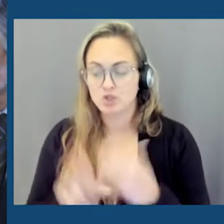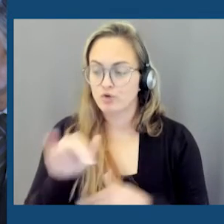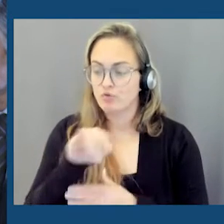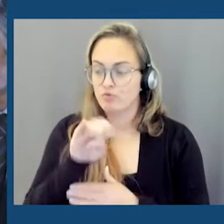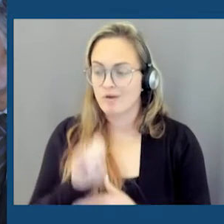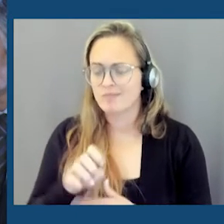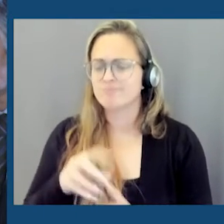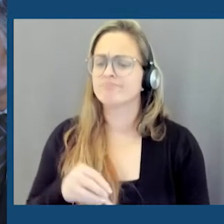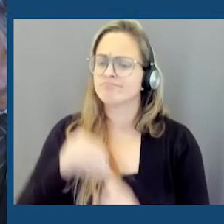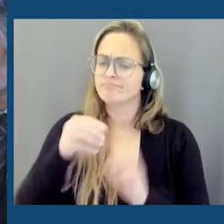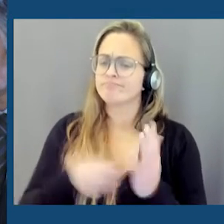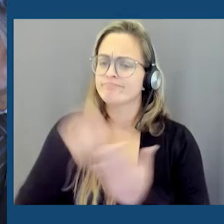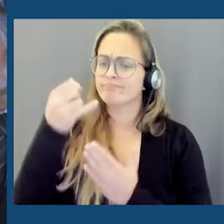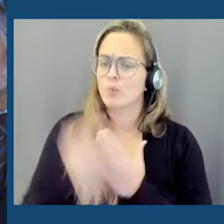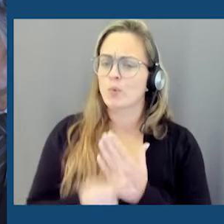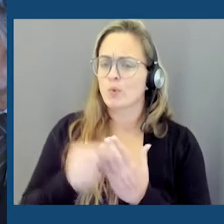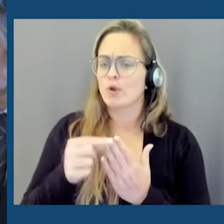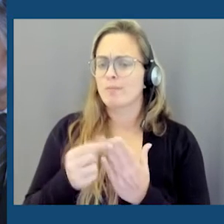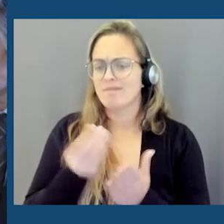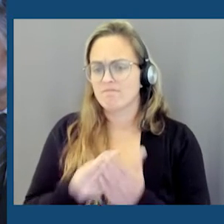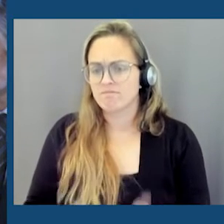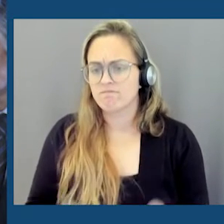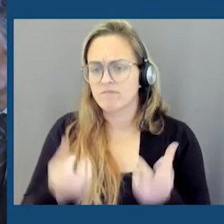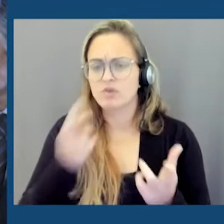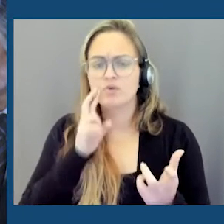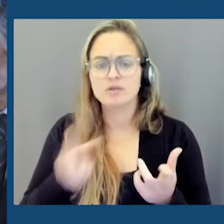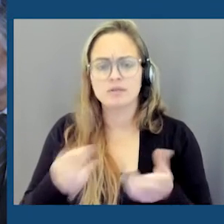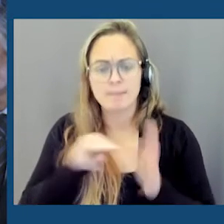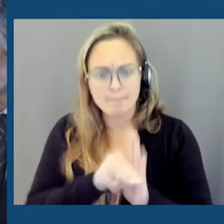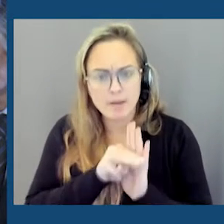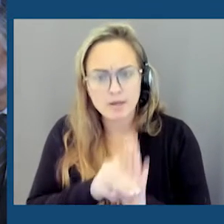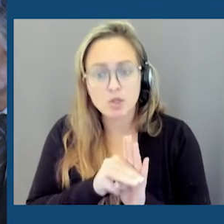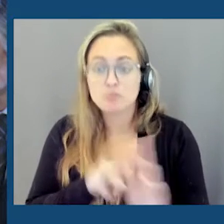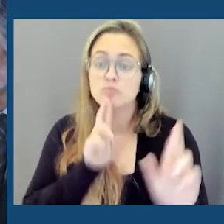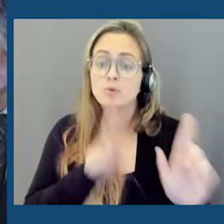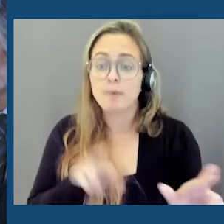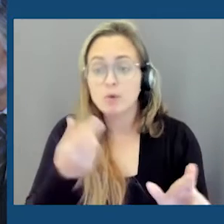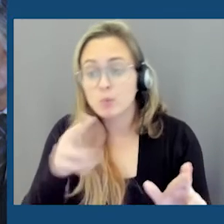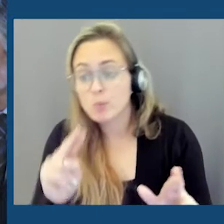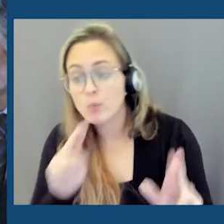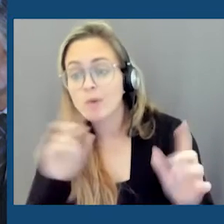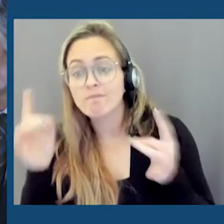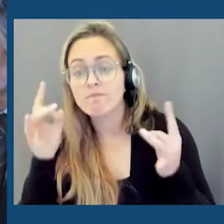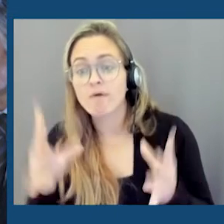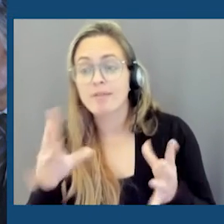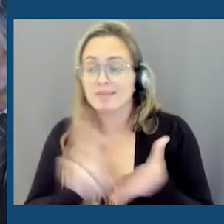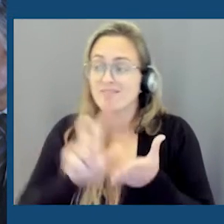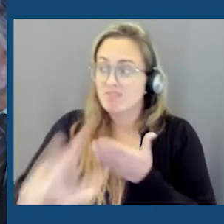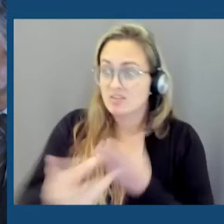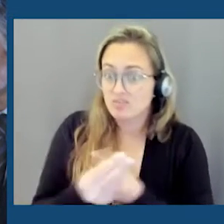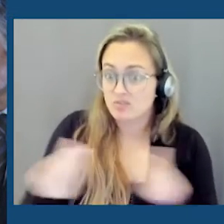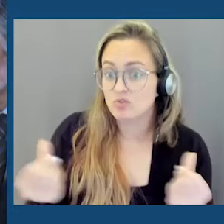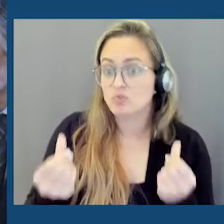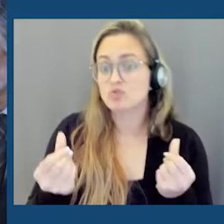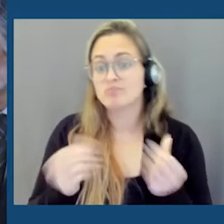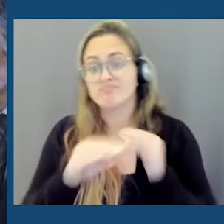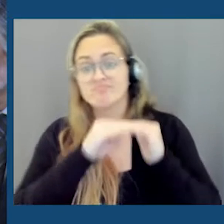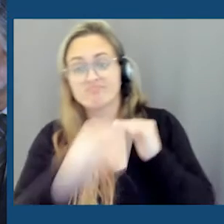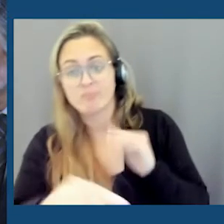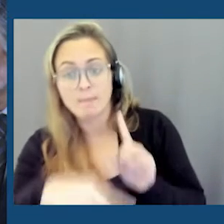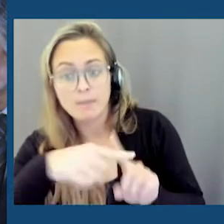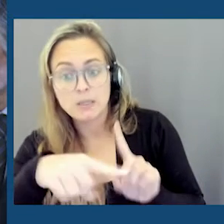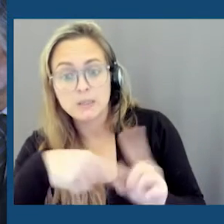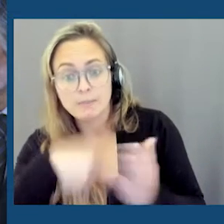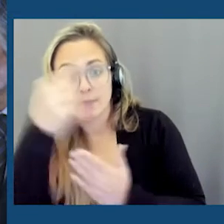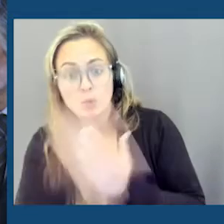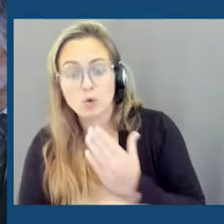program and funding model that brings together community stakeholders to respond to gun violence, invest in solutions, sustain positive programming, and